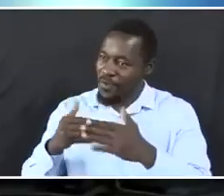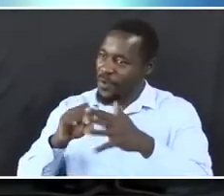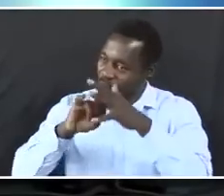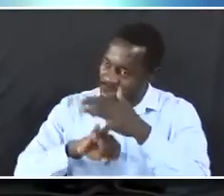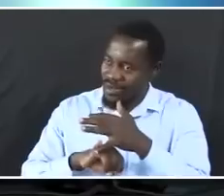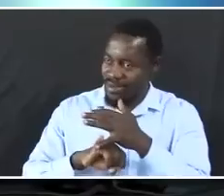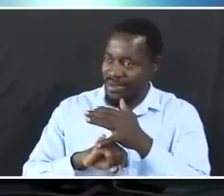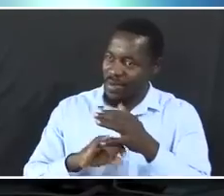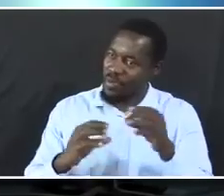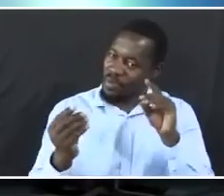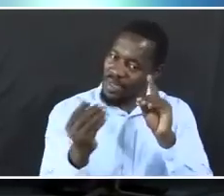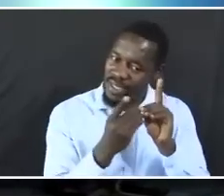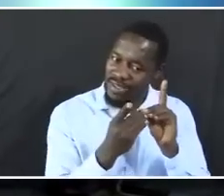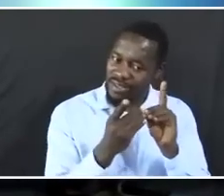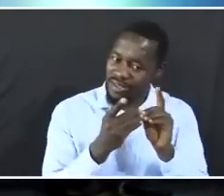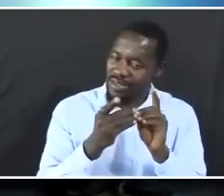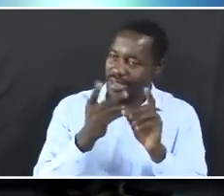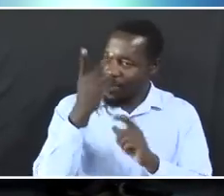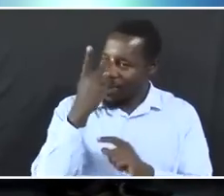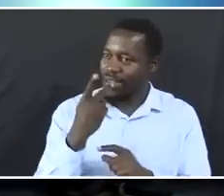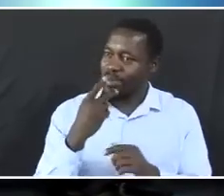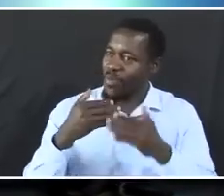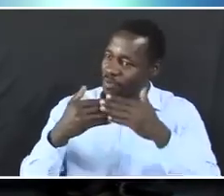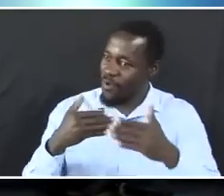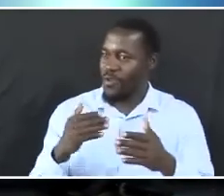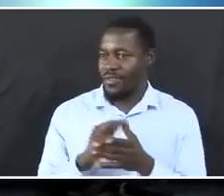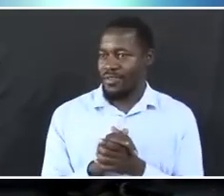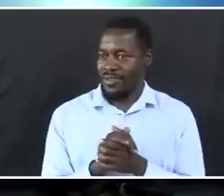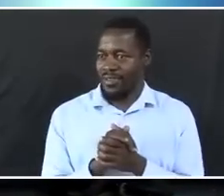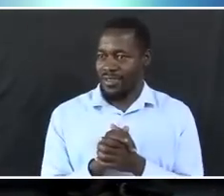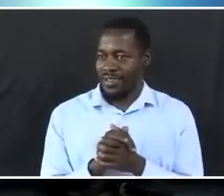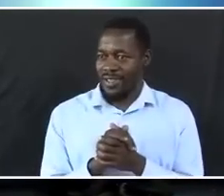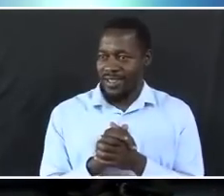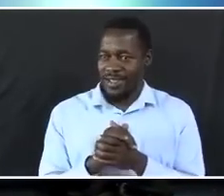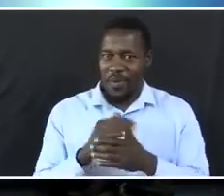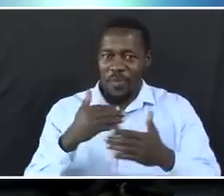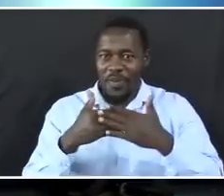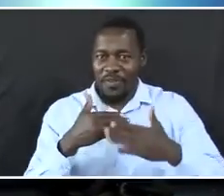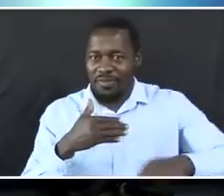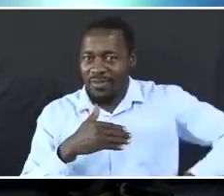her parents. Tell the parents, I am Maurice.